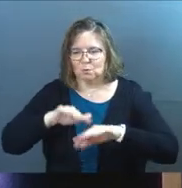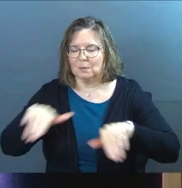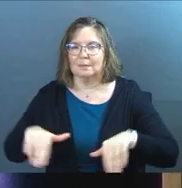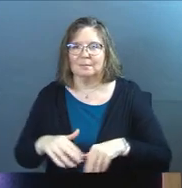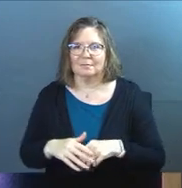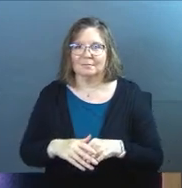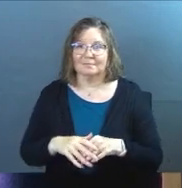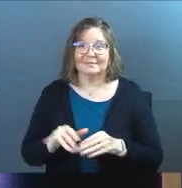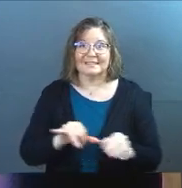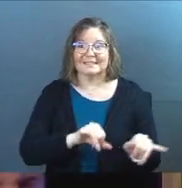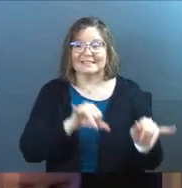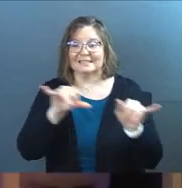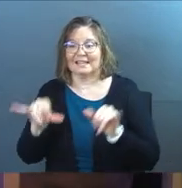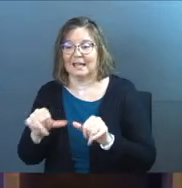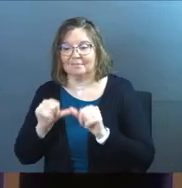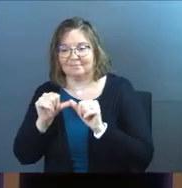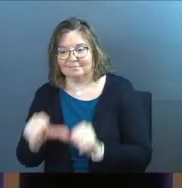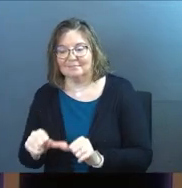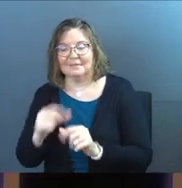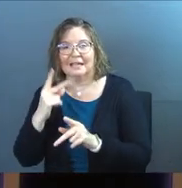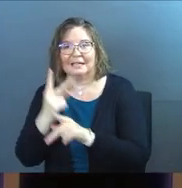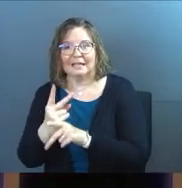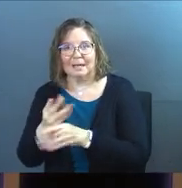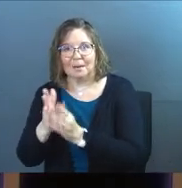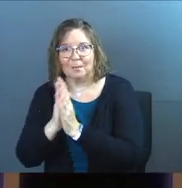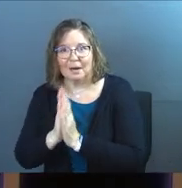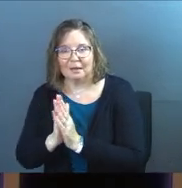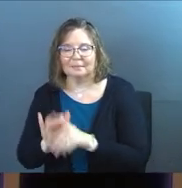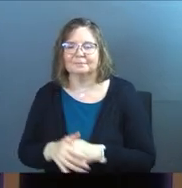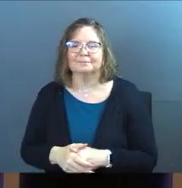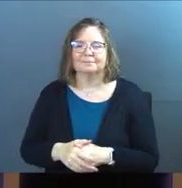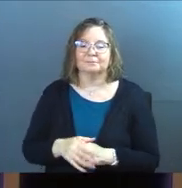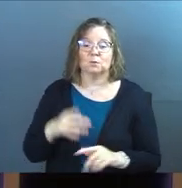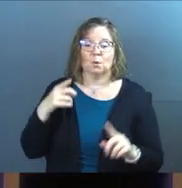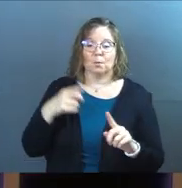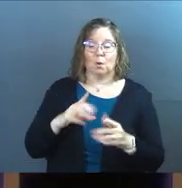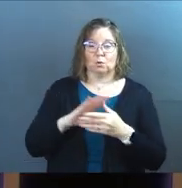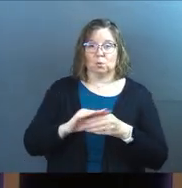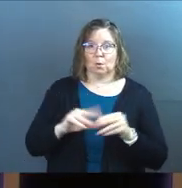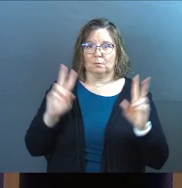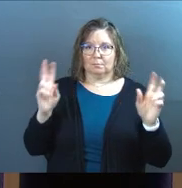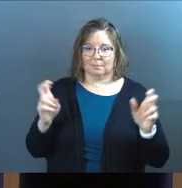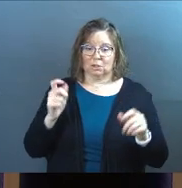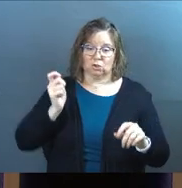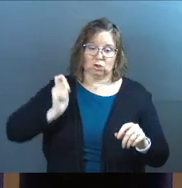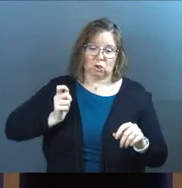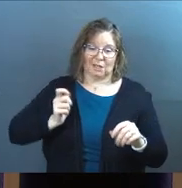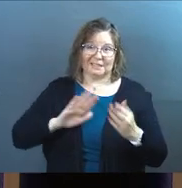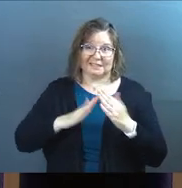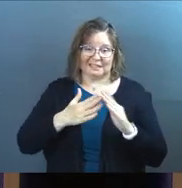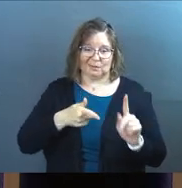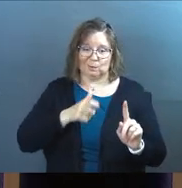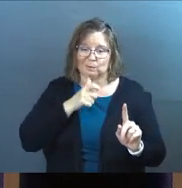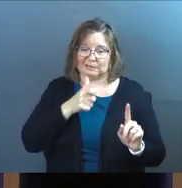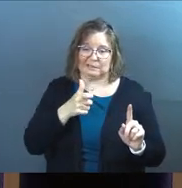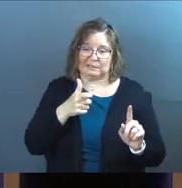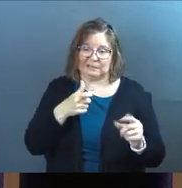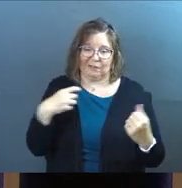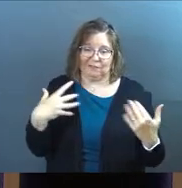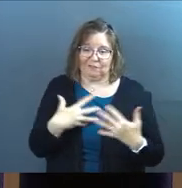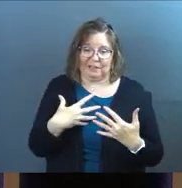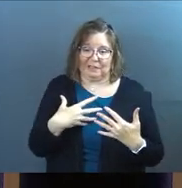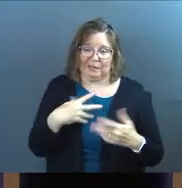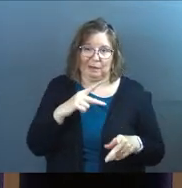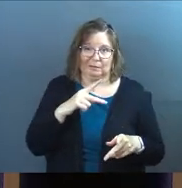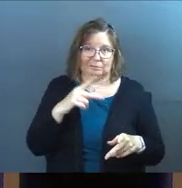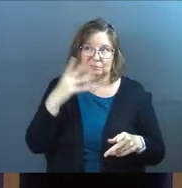Just keep praying. This is his point. There was a judge in a certain city, he said, who neither feared God nor cared about people. This is a